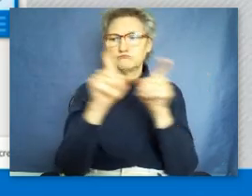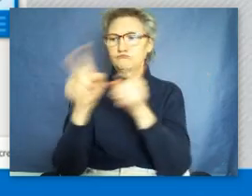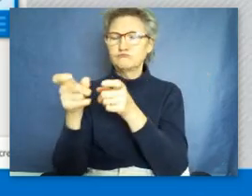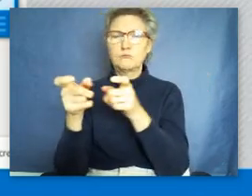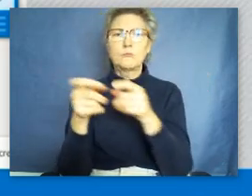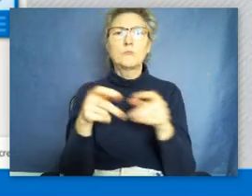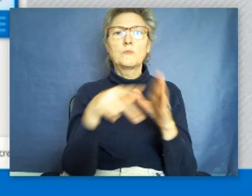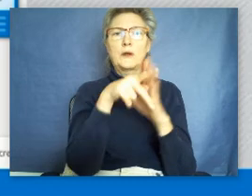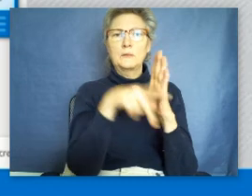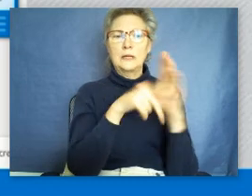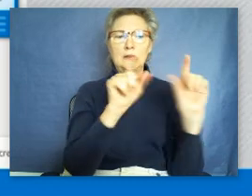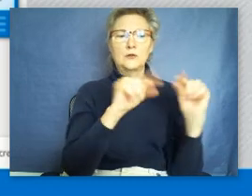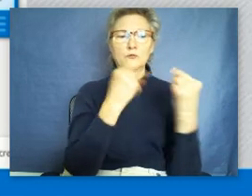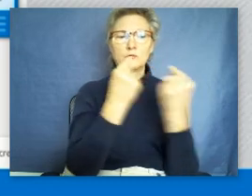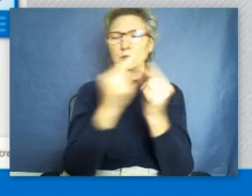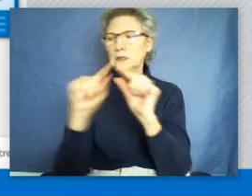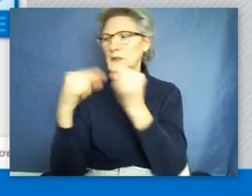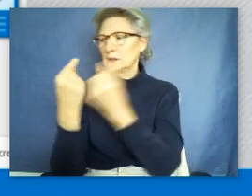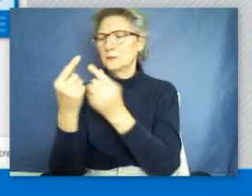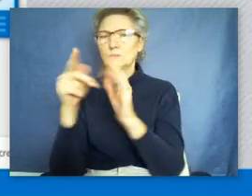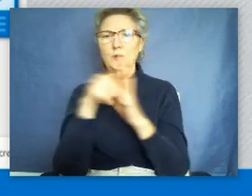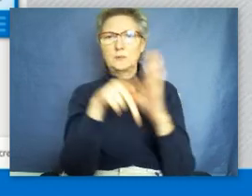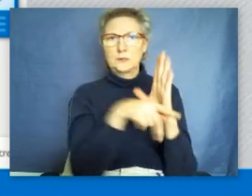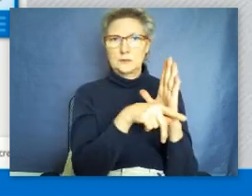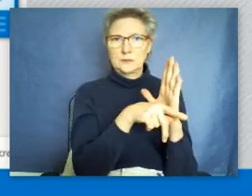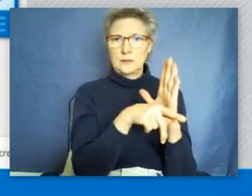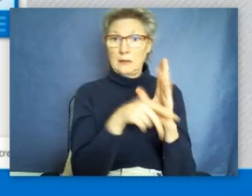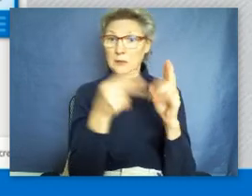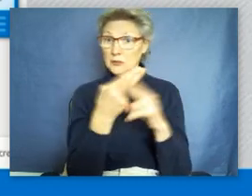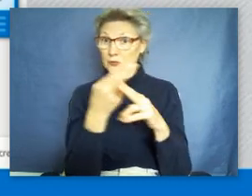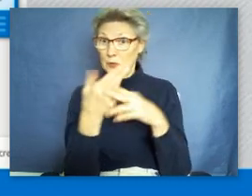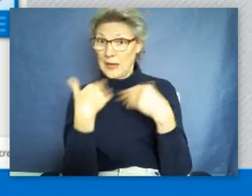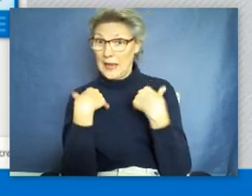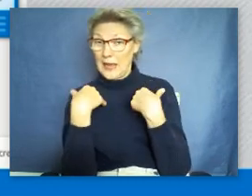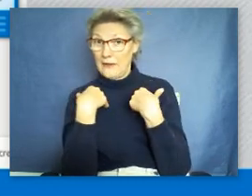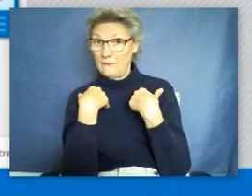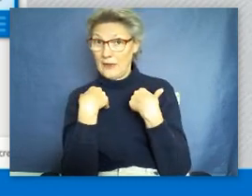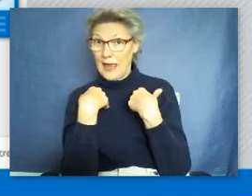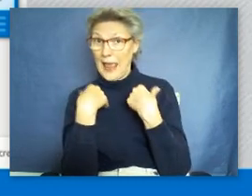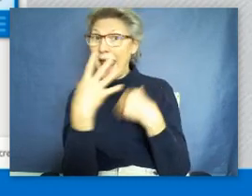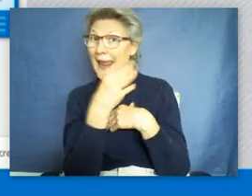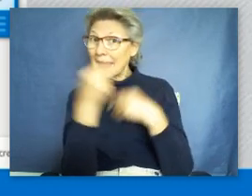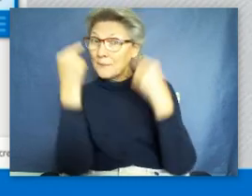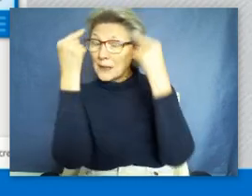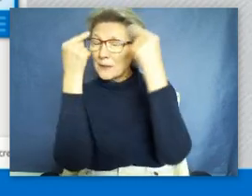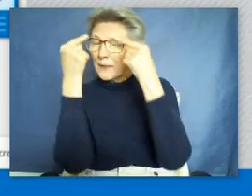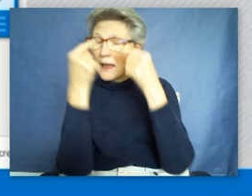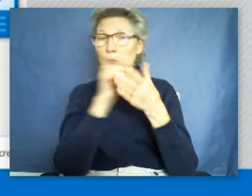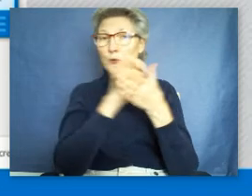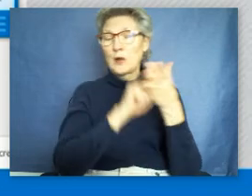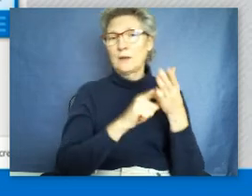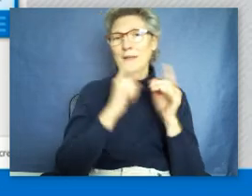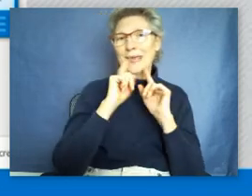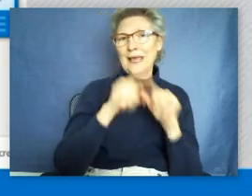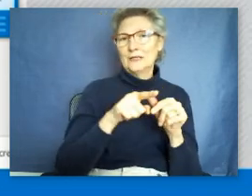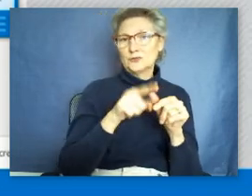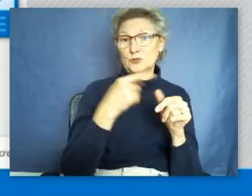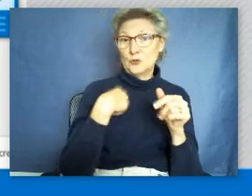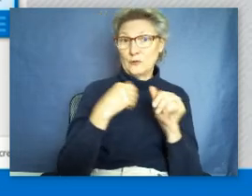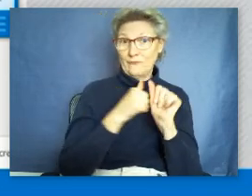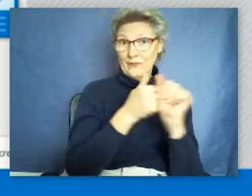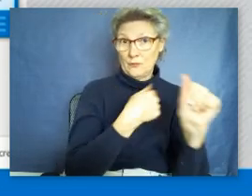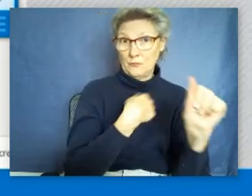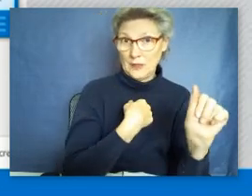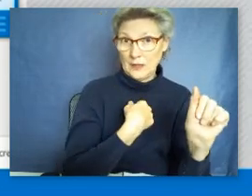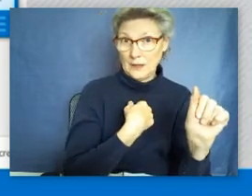So I'm going to use what I have here as well as my mental math. I'm rewriting my answers down so we can follow